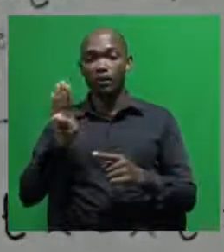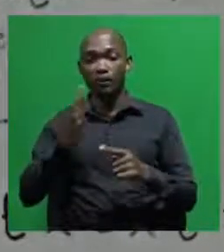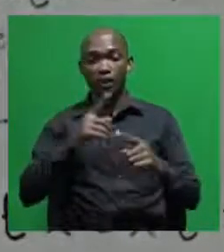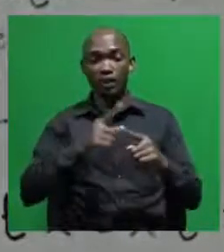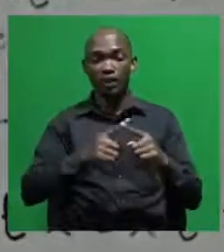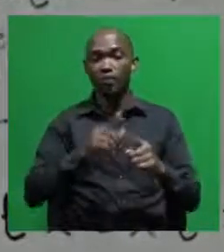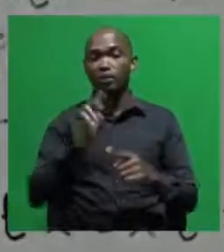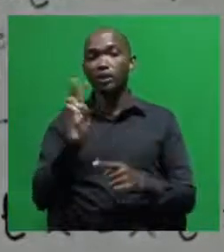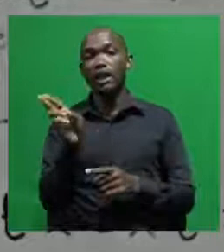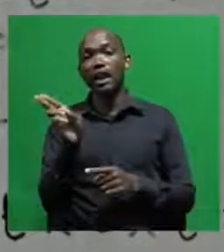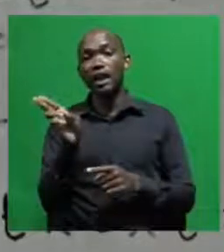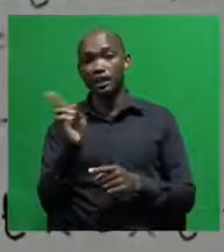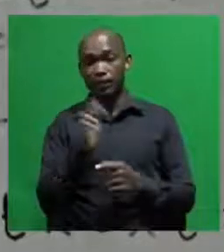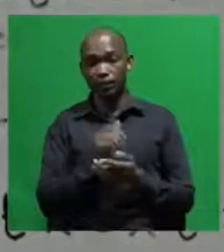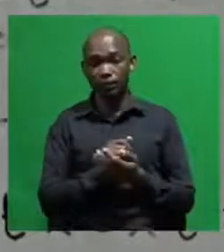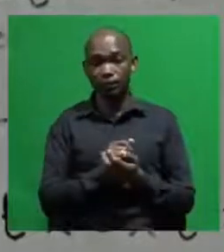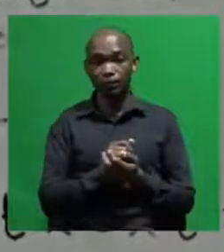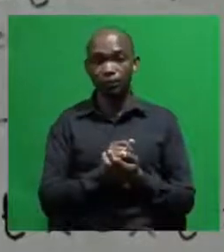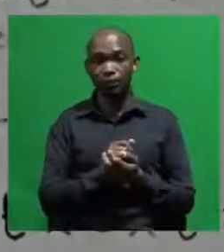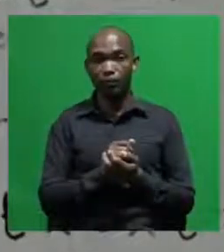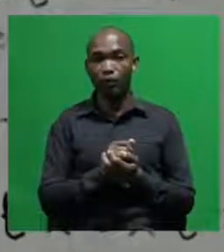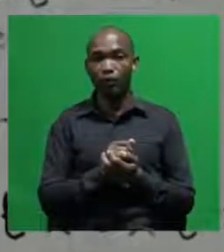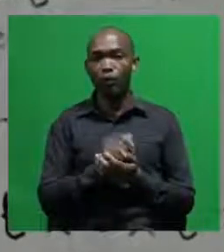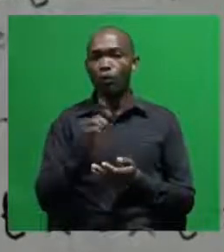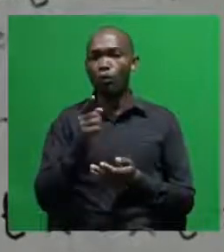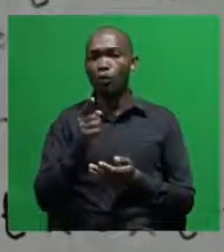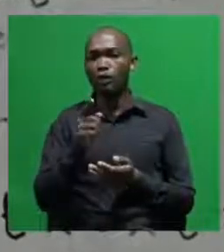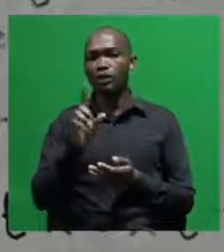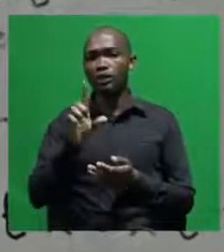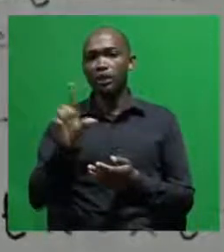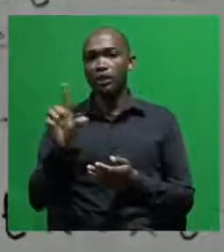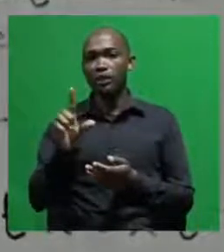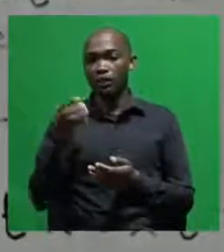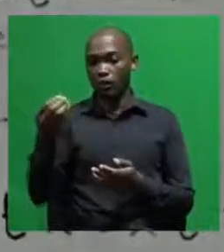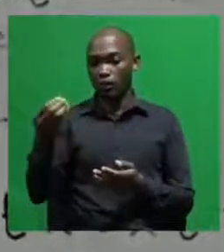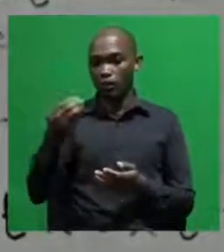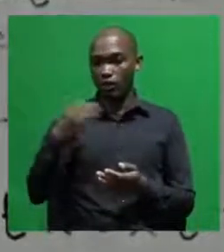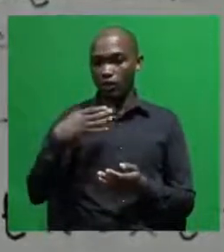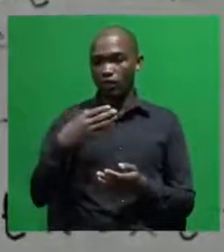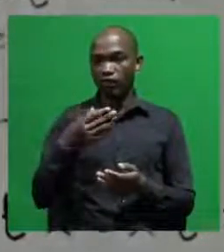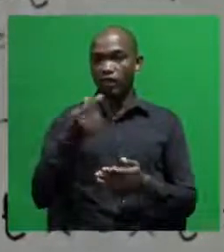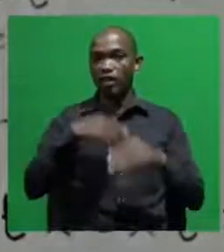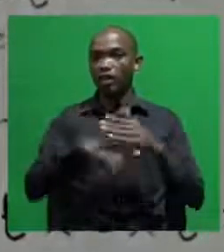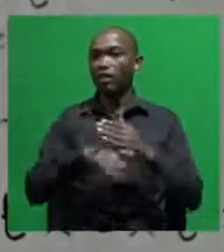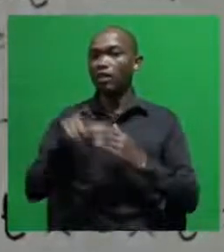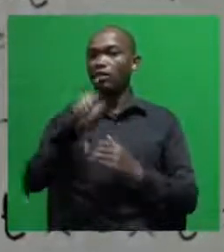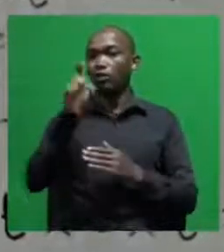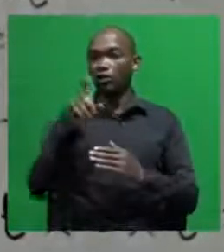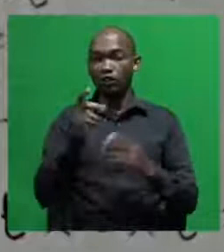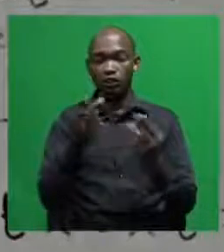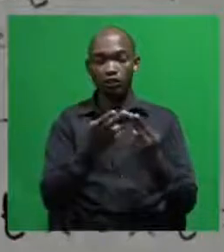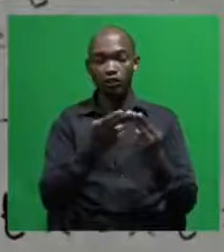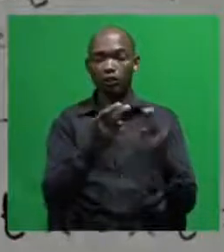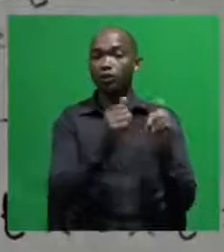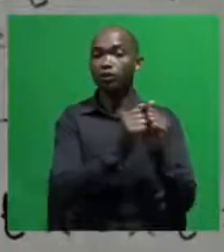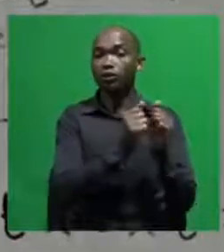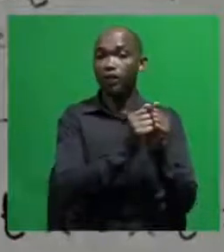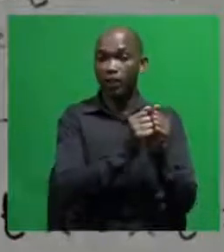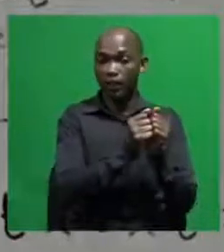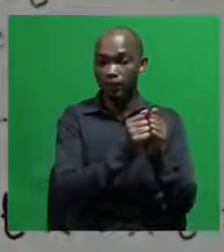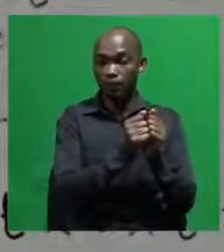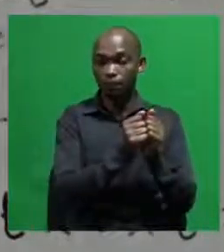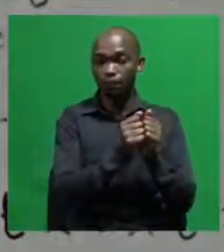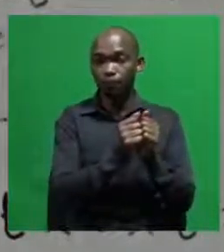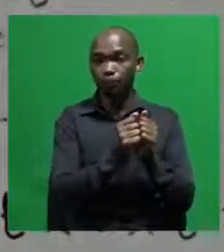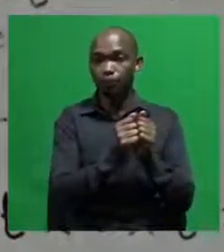V is equal to length times breadth times height. What is length? From